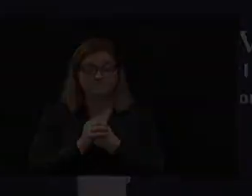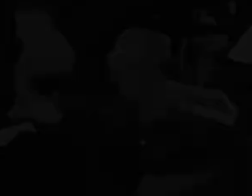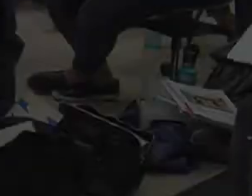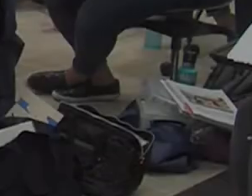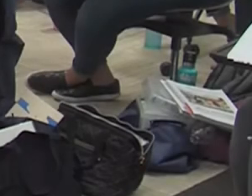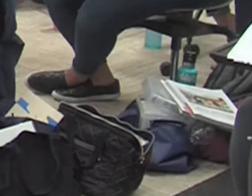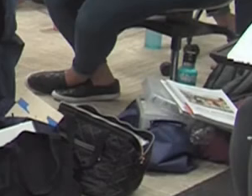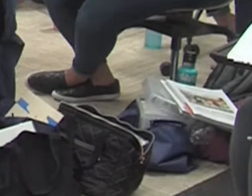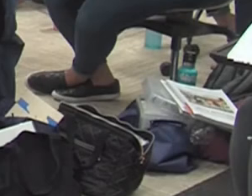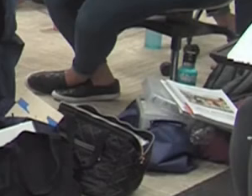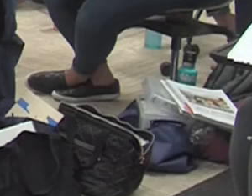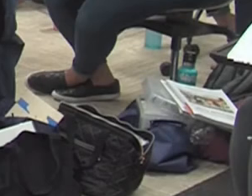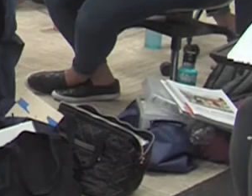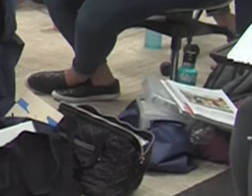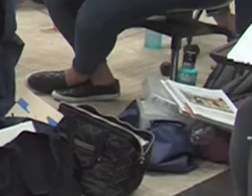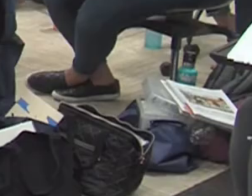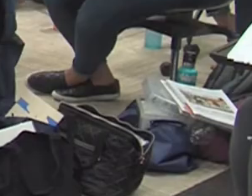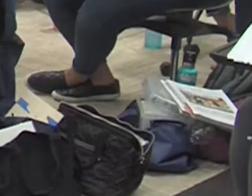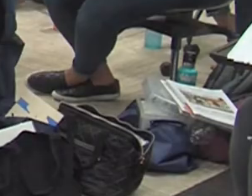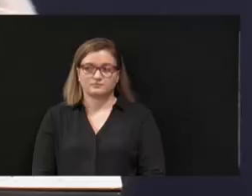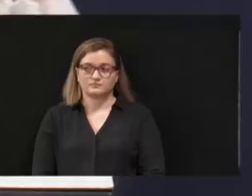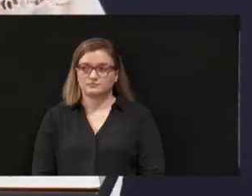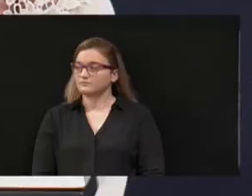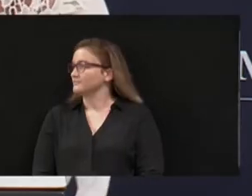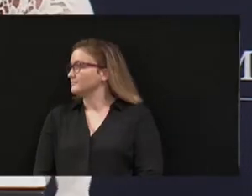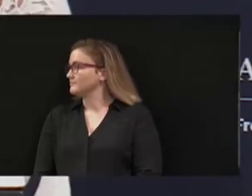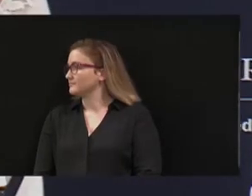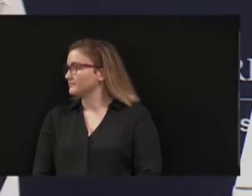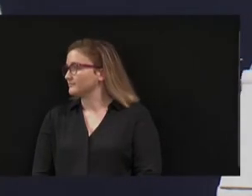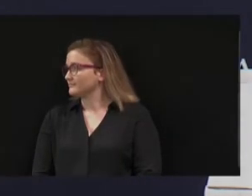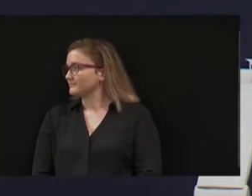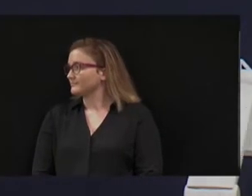Okay. Guess I already have it right.